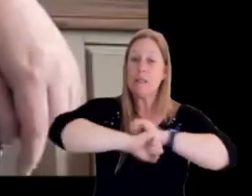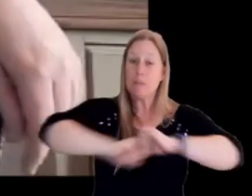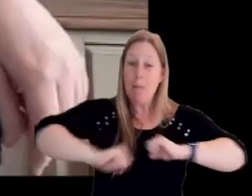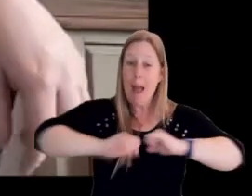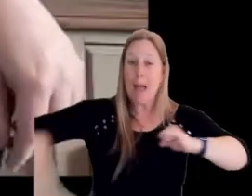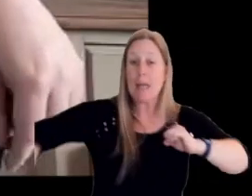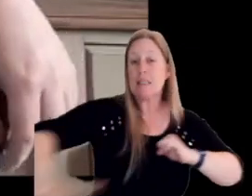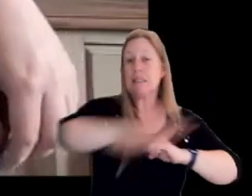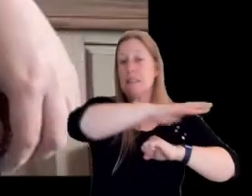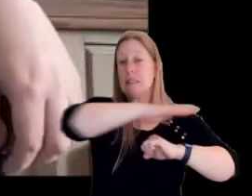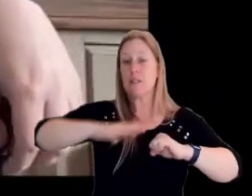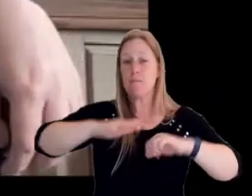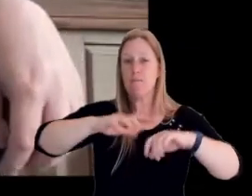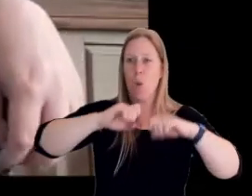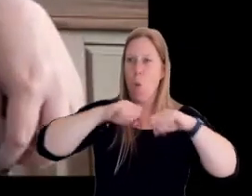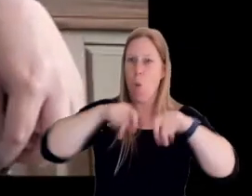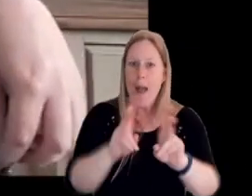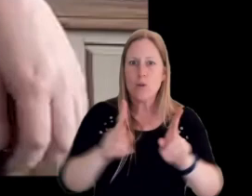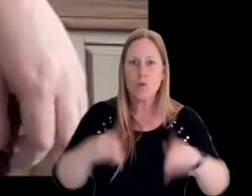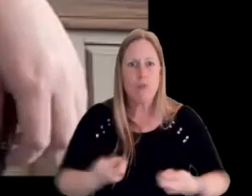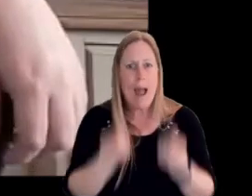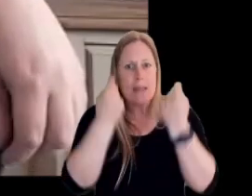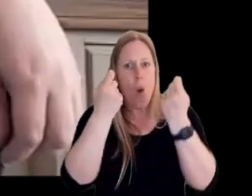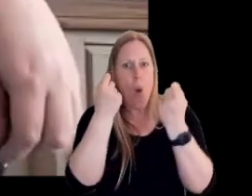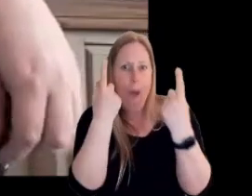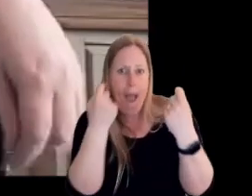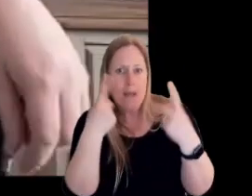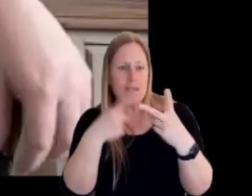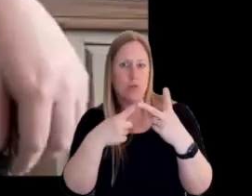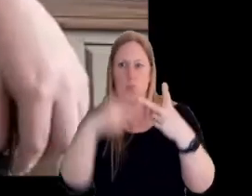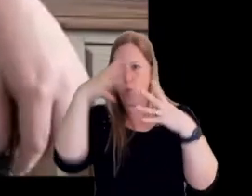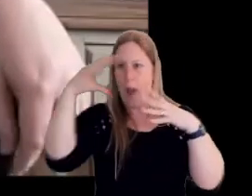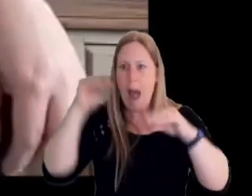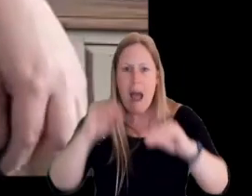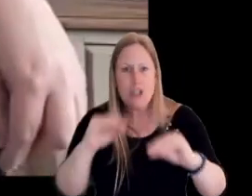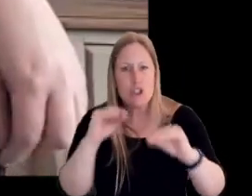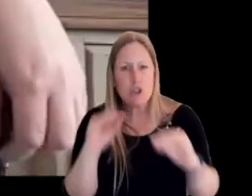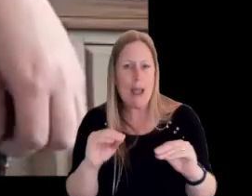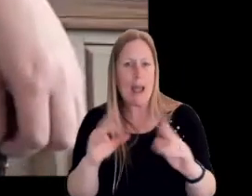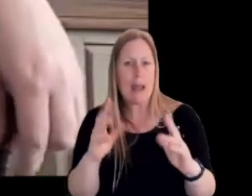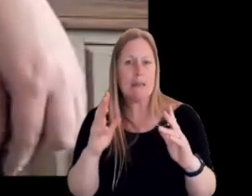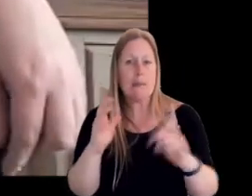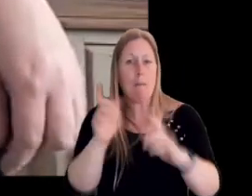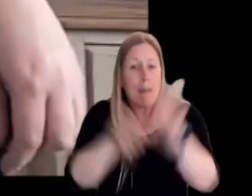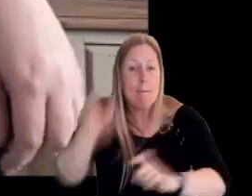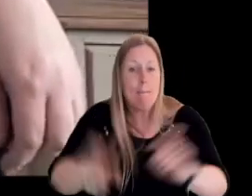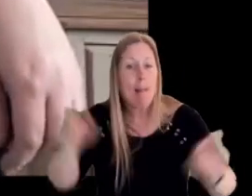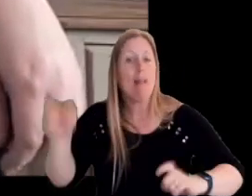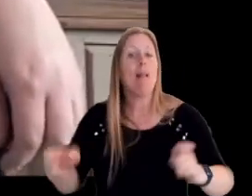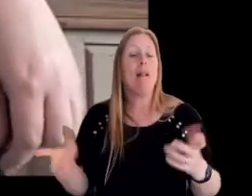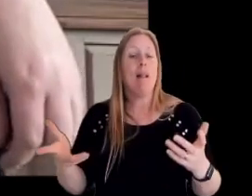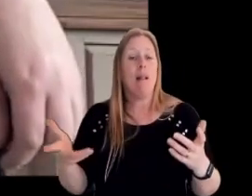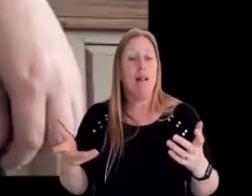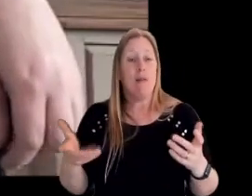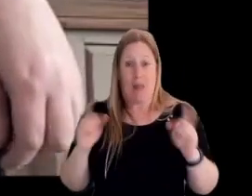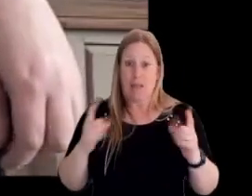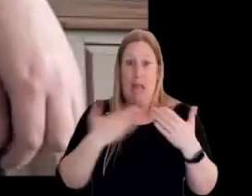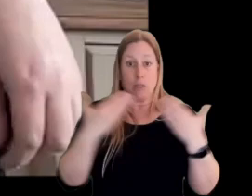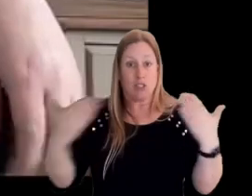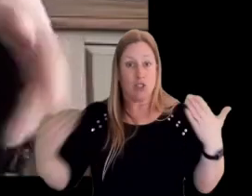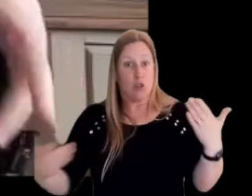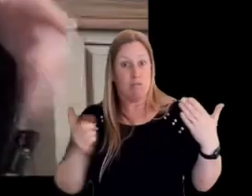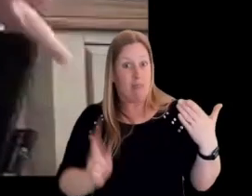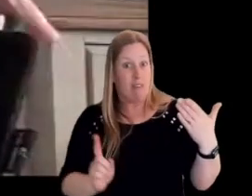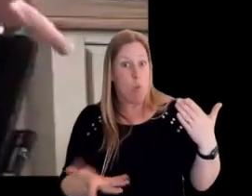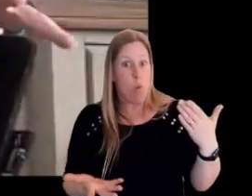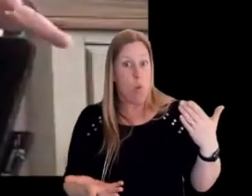this space and this exhibition as a way to raise awareness, as a way to educate people as well.